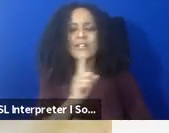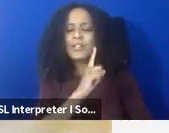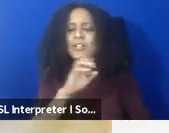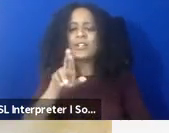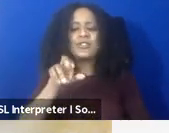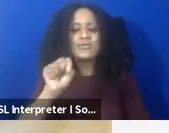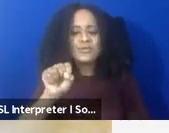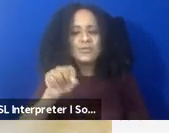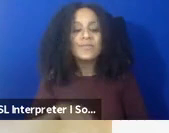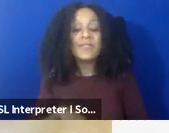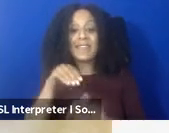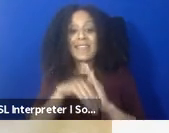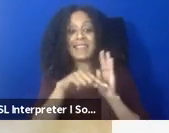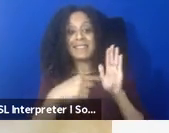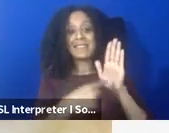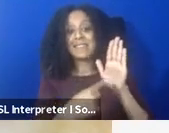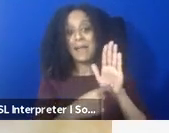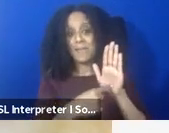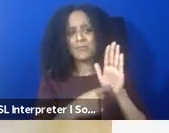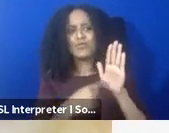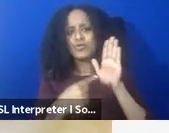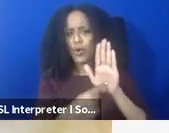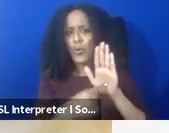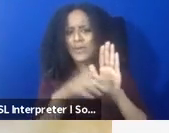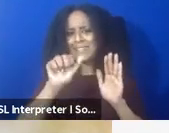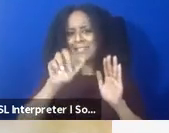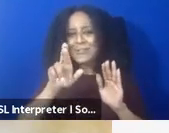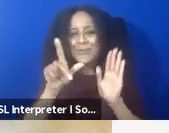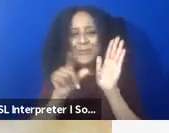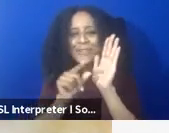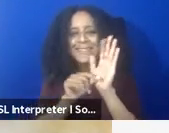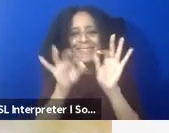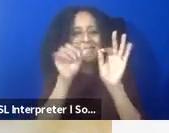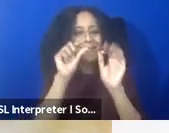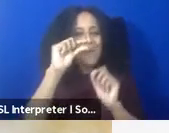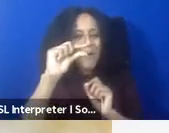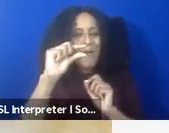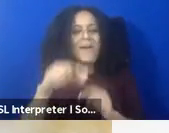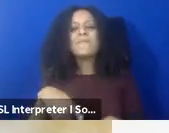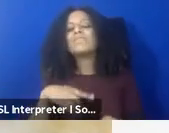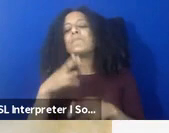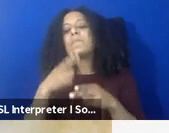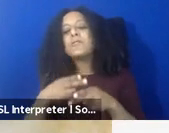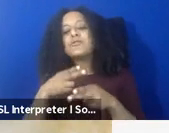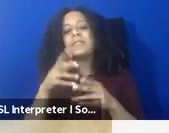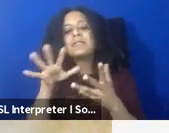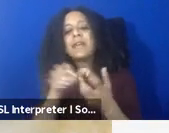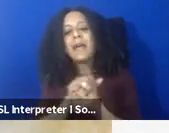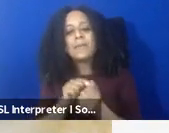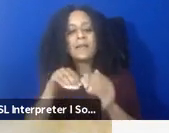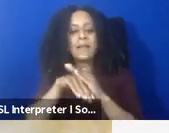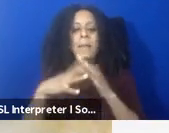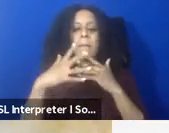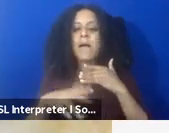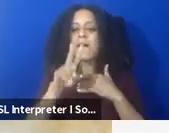particular example, it does list the ear, and I know the print is very tiny, but it mentions that damage to the blood vessels can